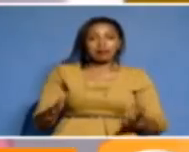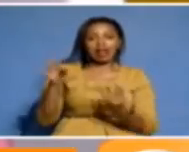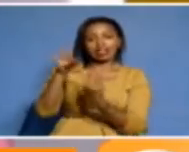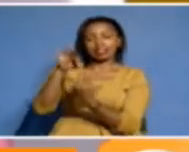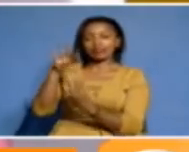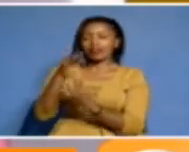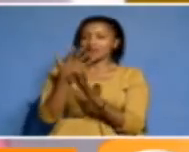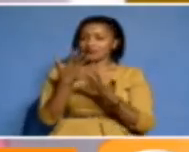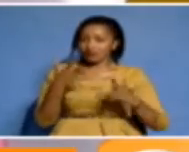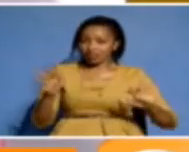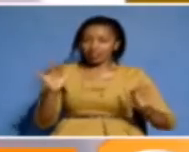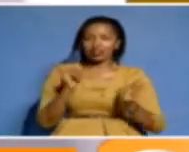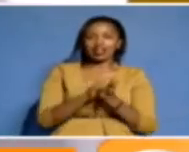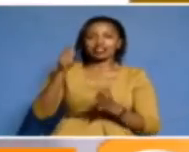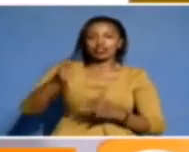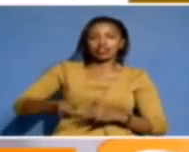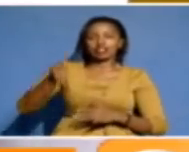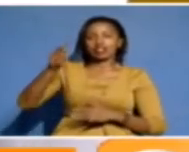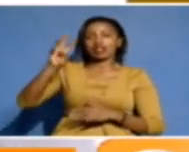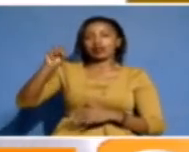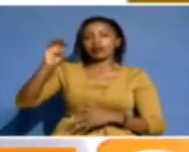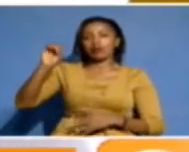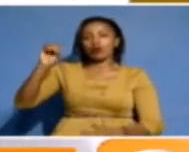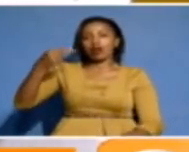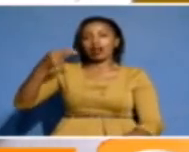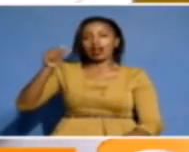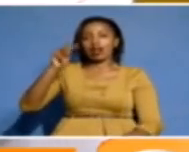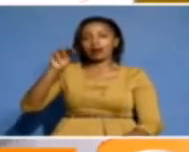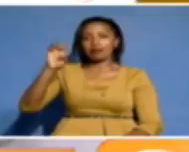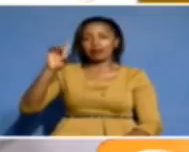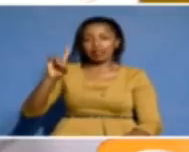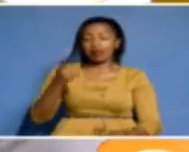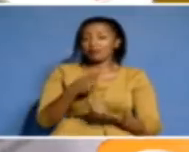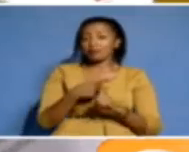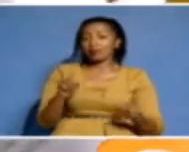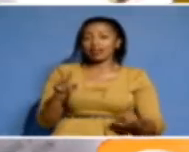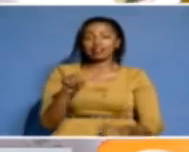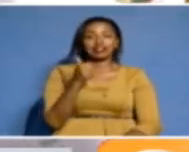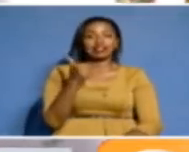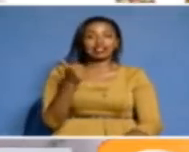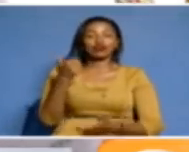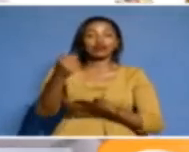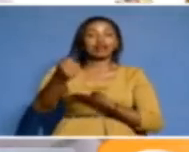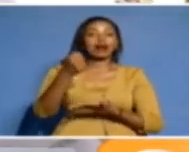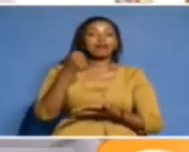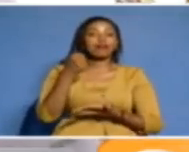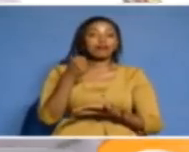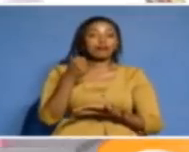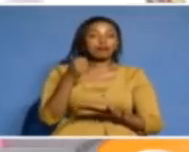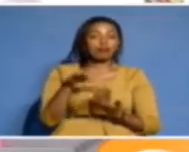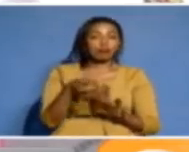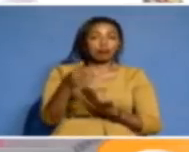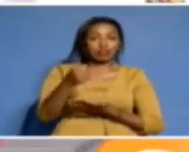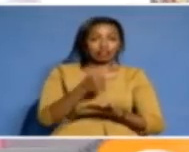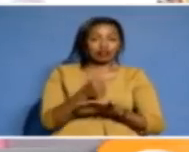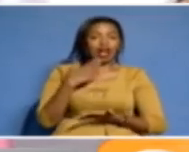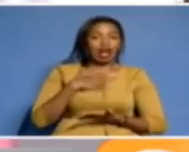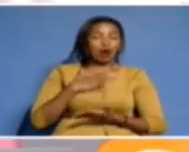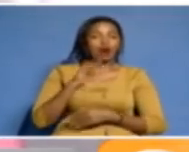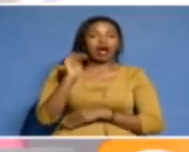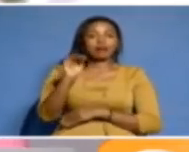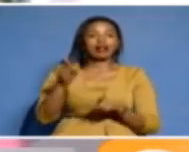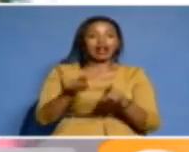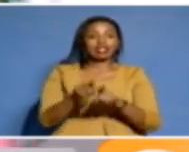Justice Mohamed Warsame, but he's yet to be appointed. Our appeal as